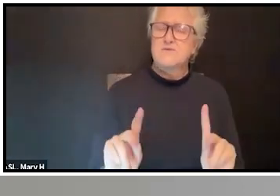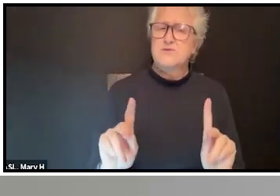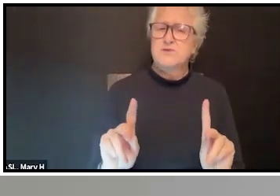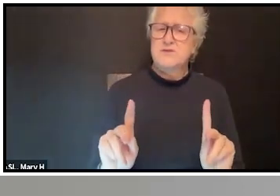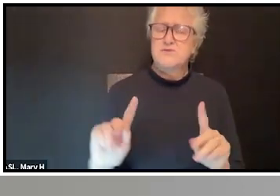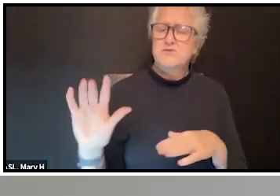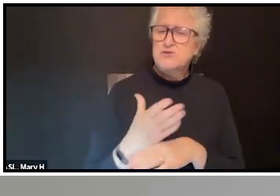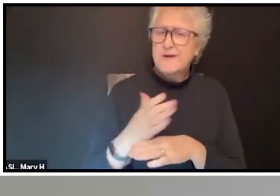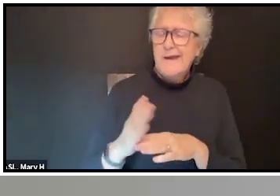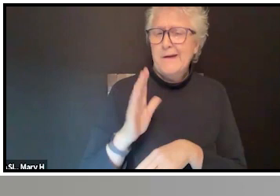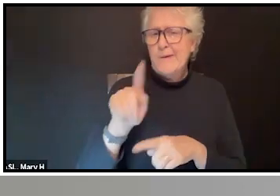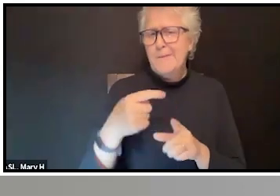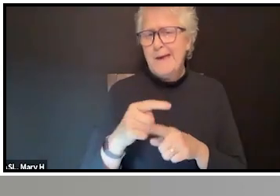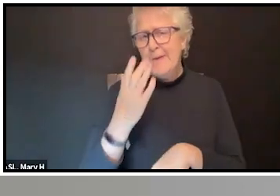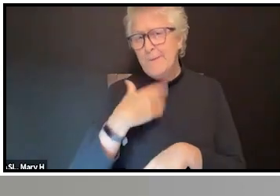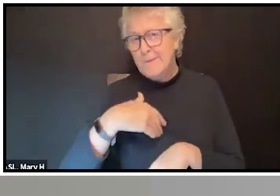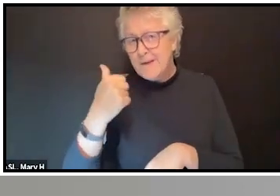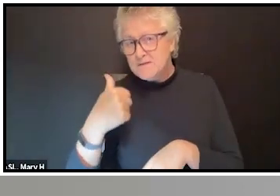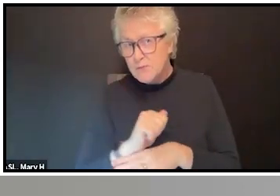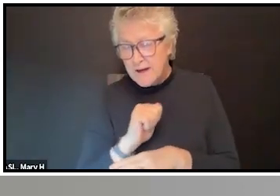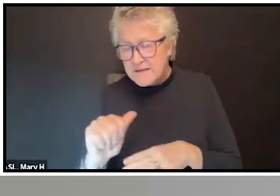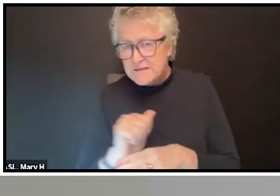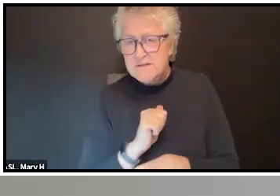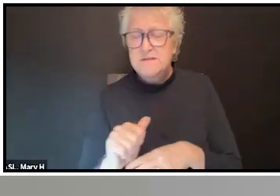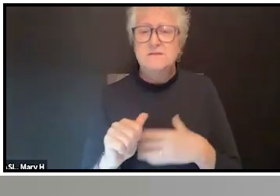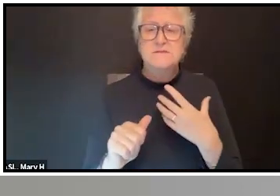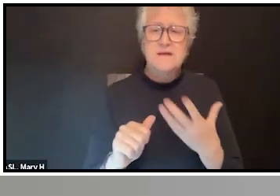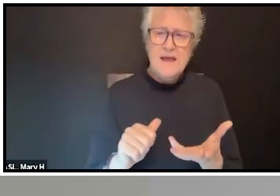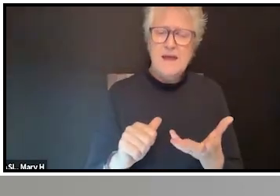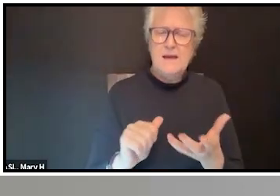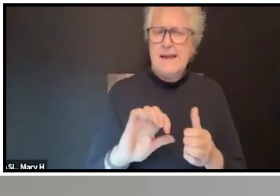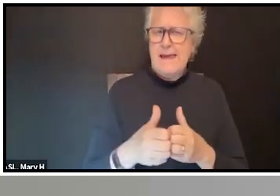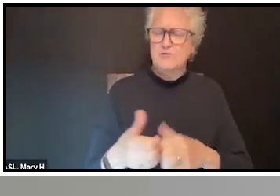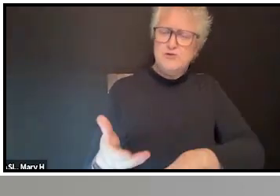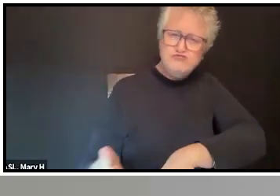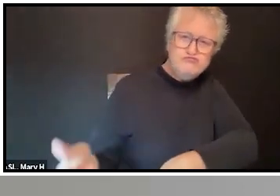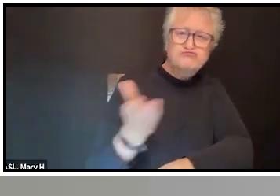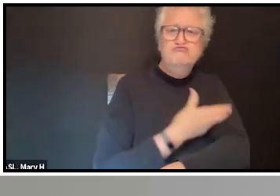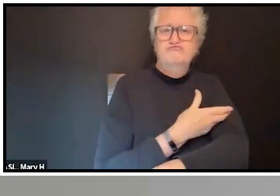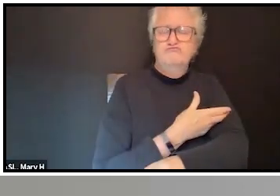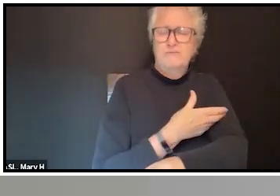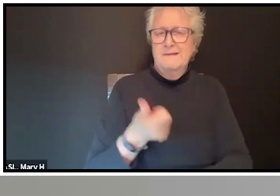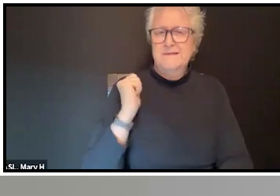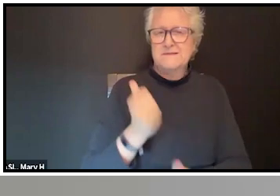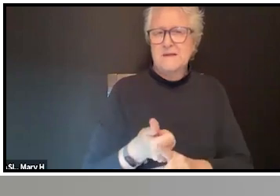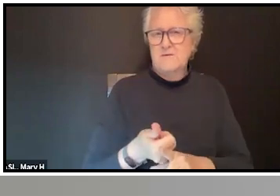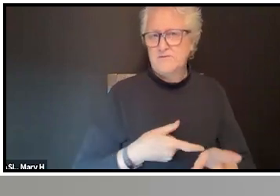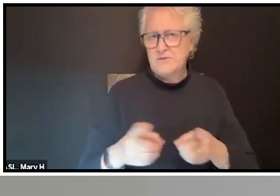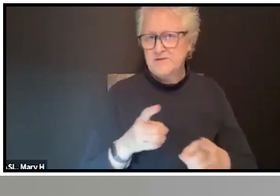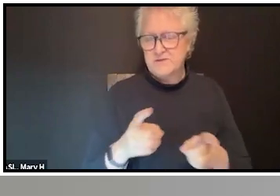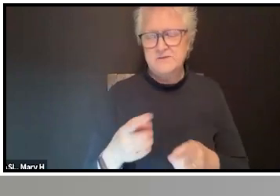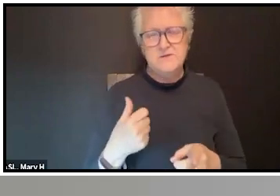practices and innovations to expand and enhance self-direction. So I was able to gather some great information from